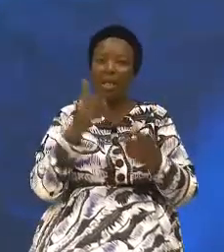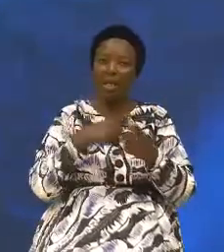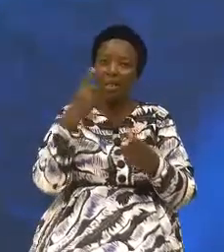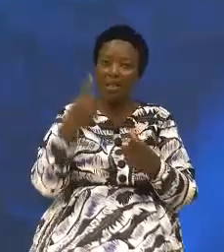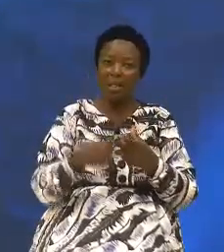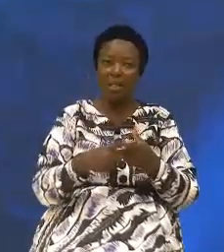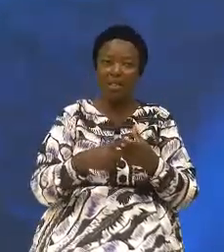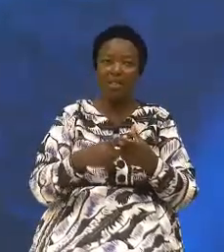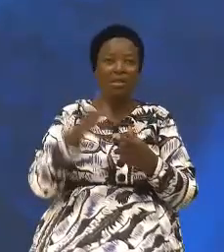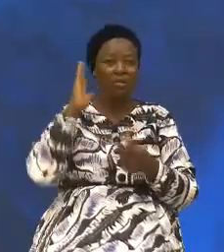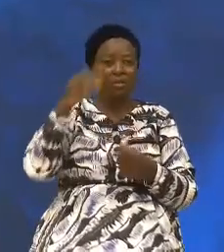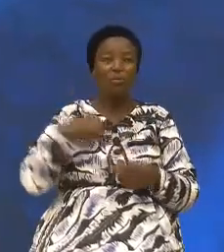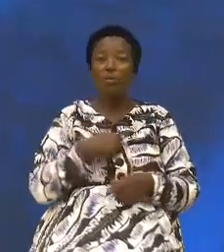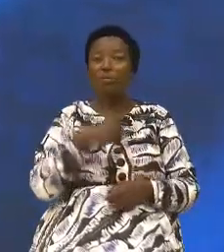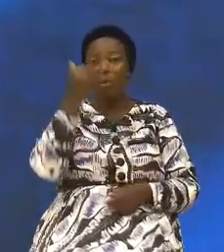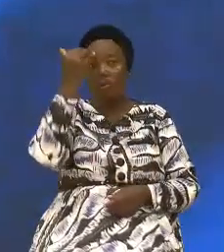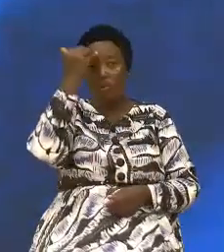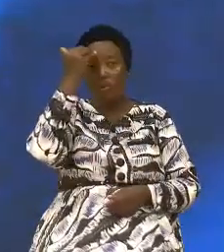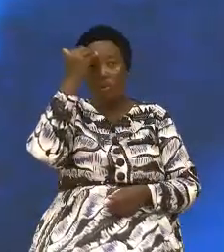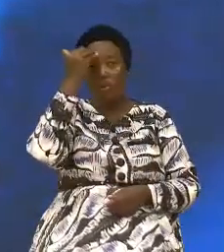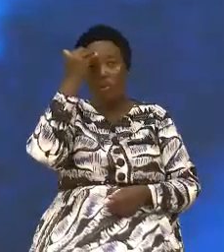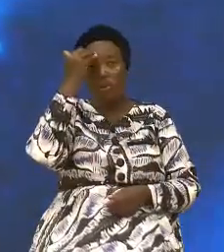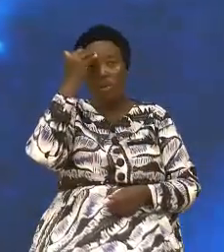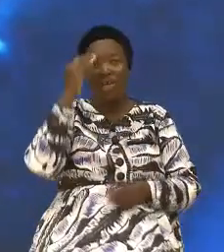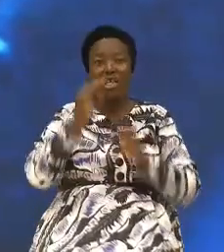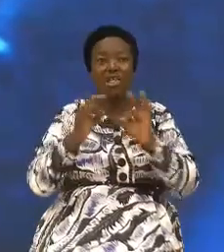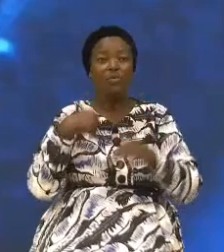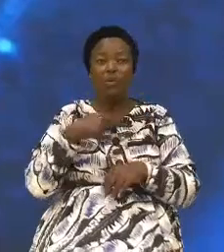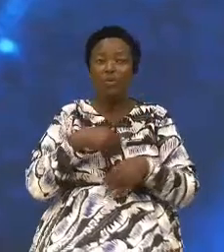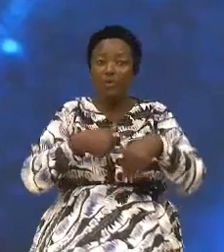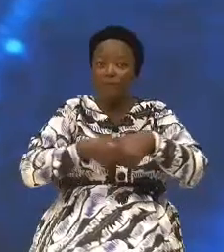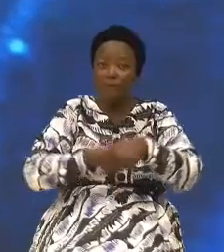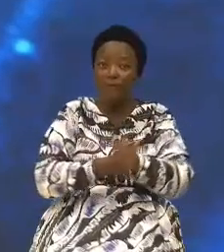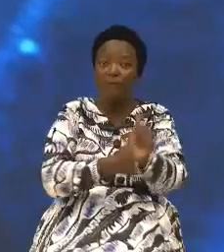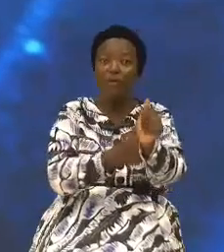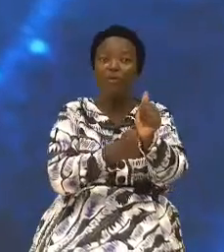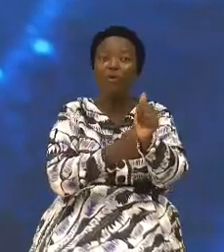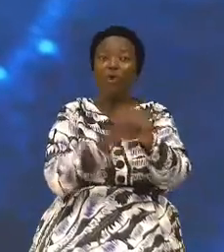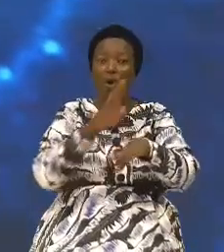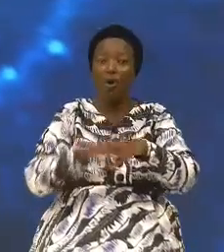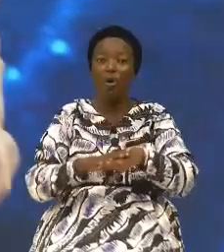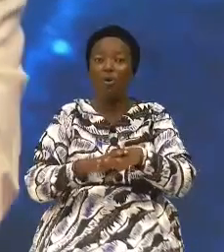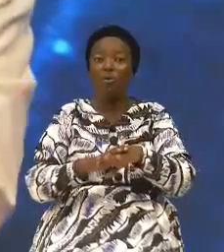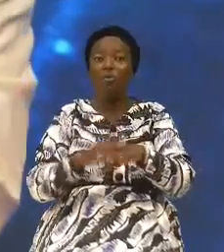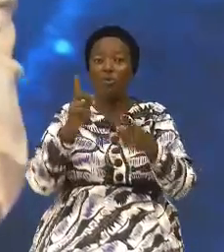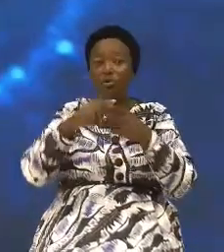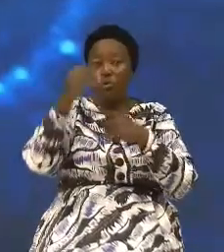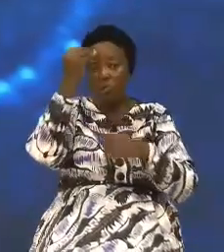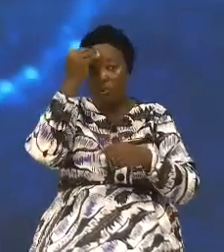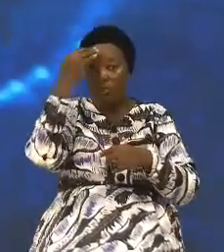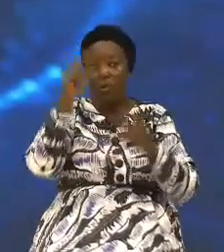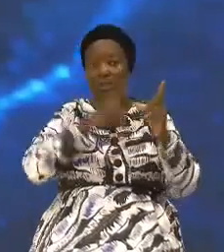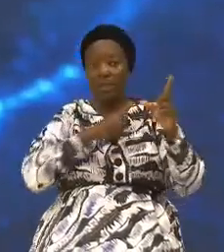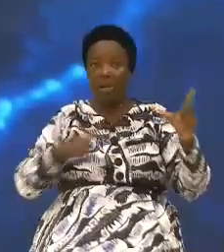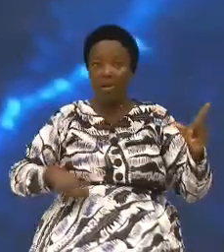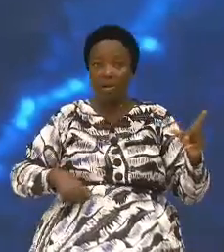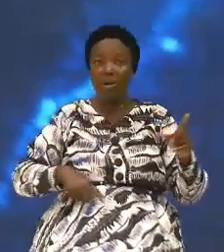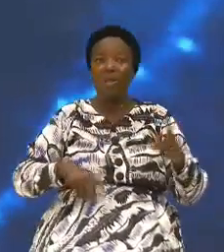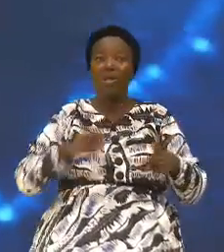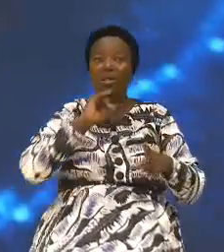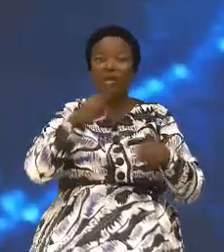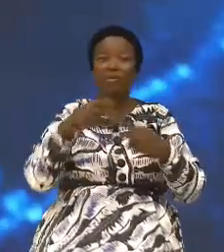know, if we follow on, you know, the Lord is going forth,